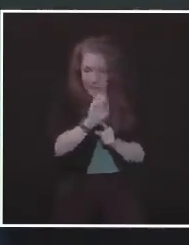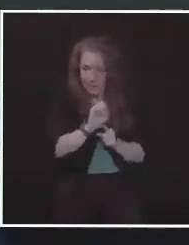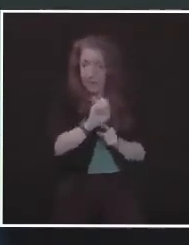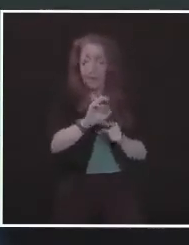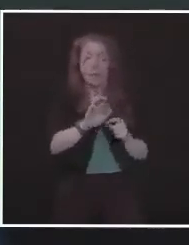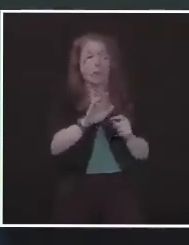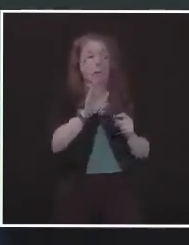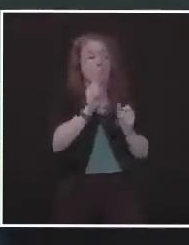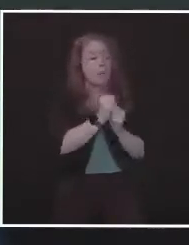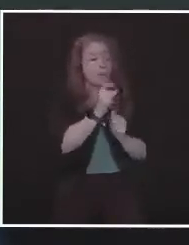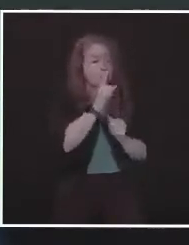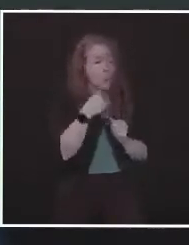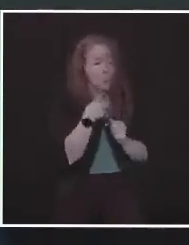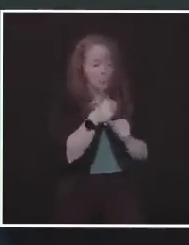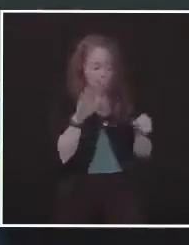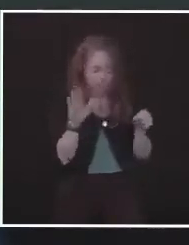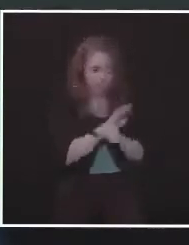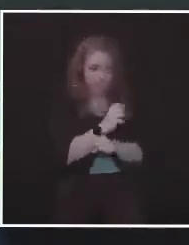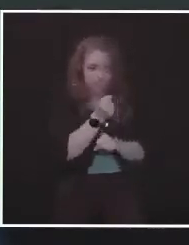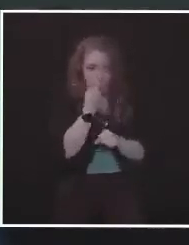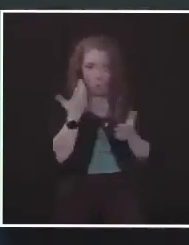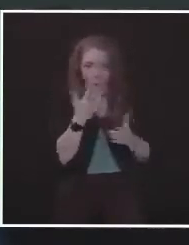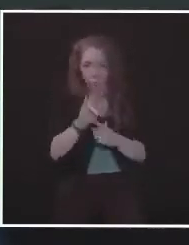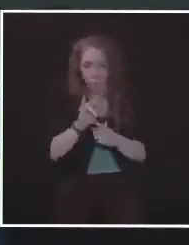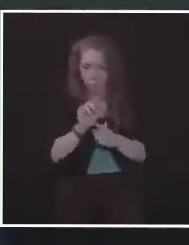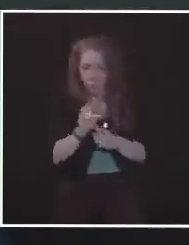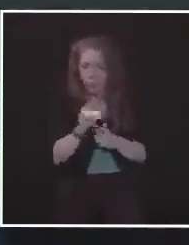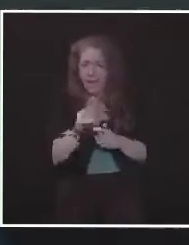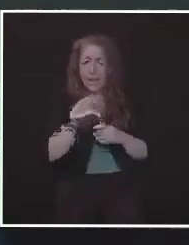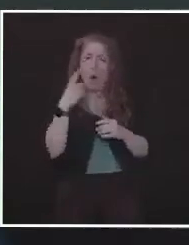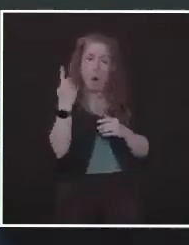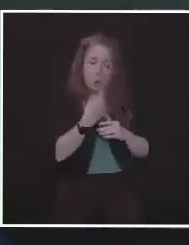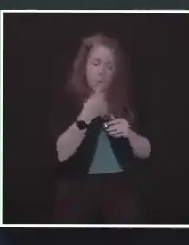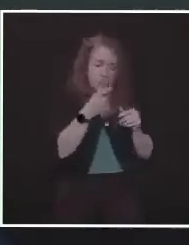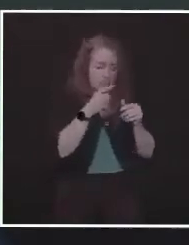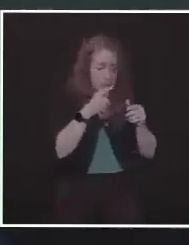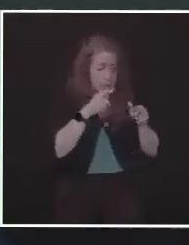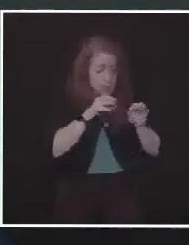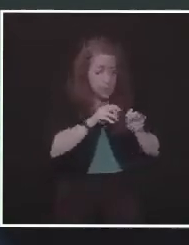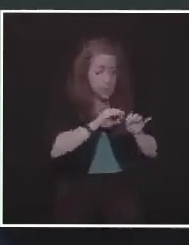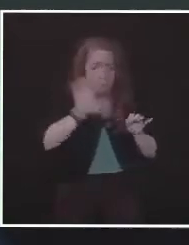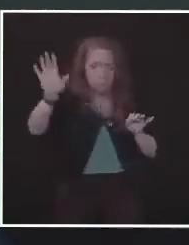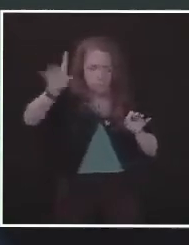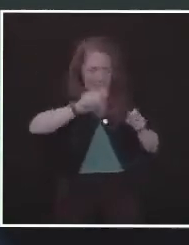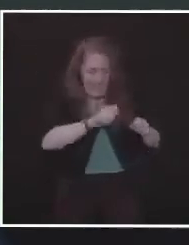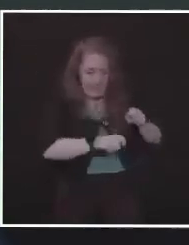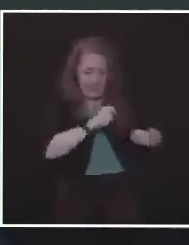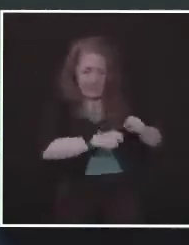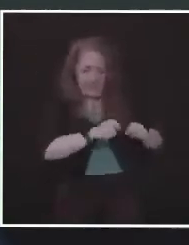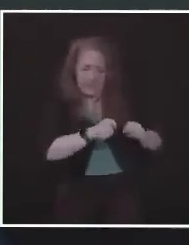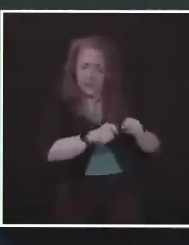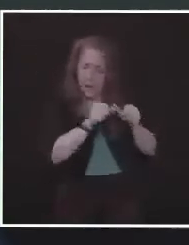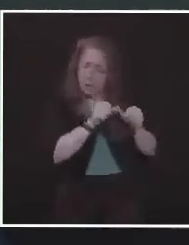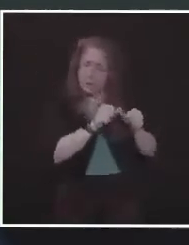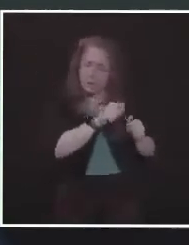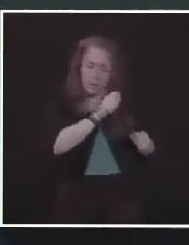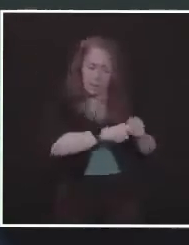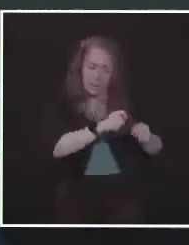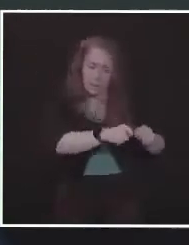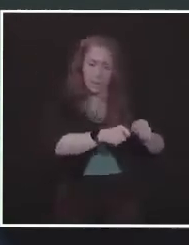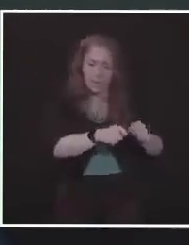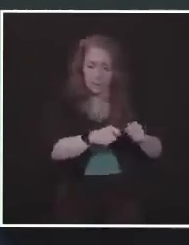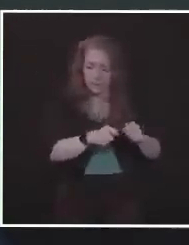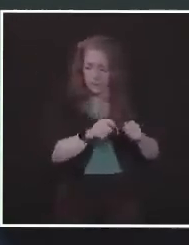making modifications just as we did throughout the shuttle program. But that doesn't mean we can't get to a more effective